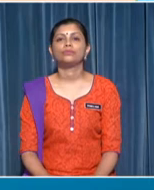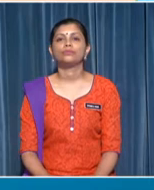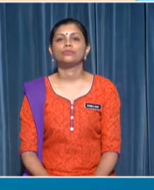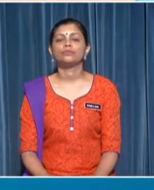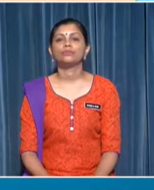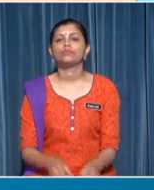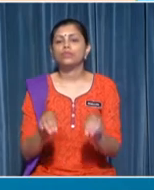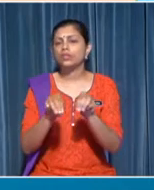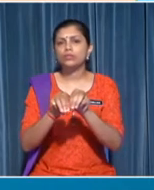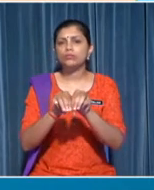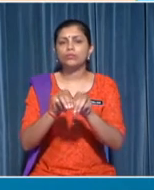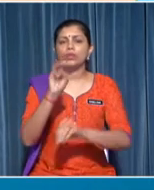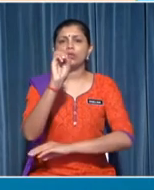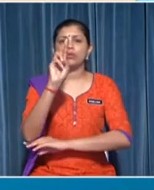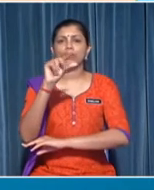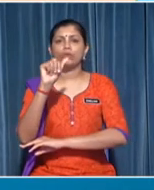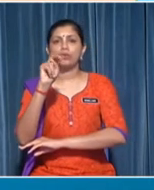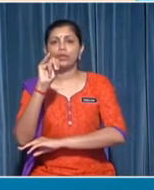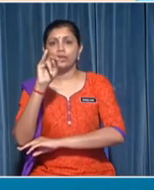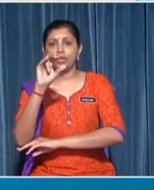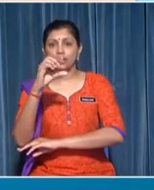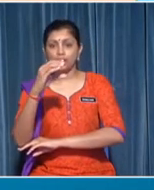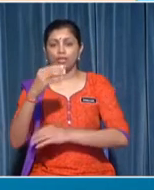organic machine that works non-stop